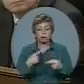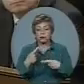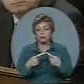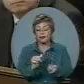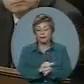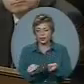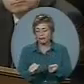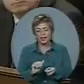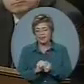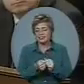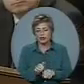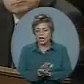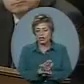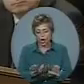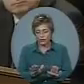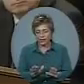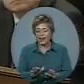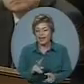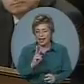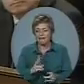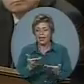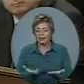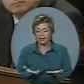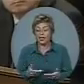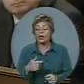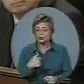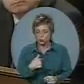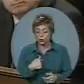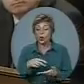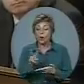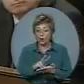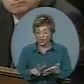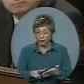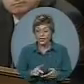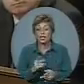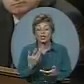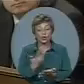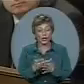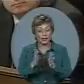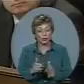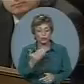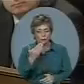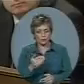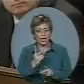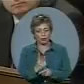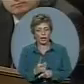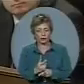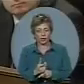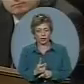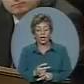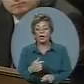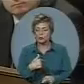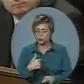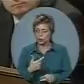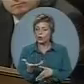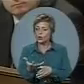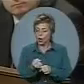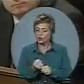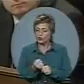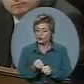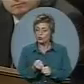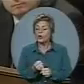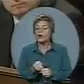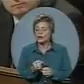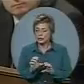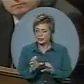that detainees are treated properly, and we have engaged the Afghan Human Rights Commission, and they will go into